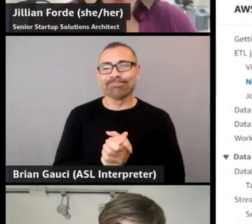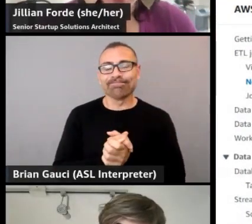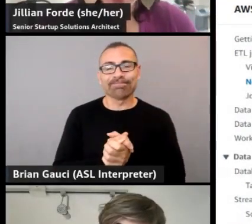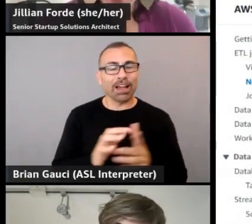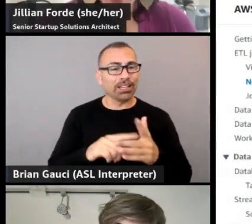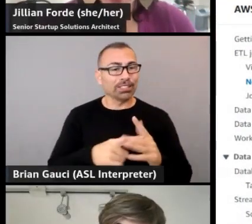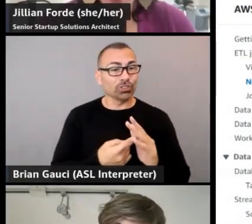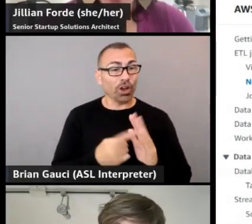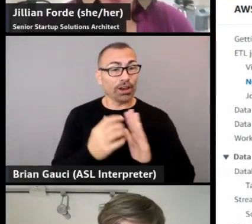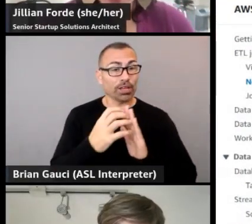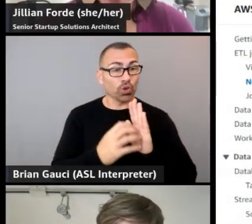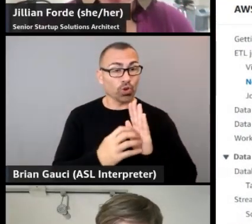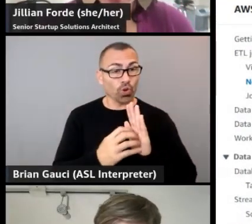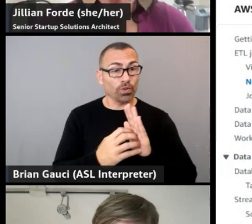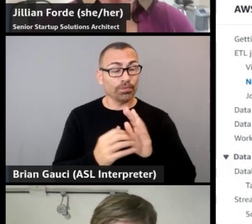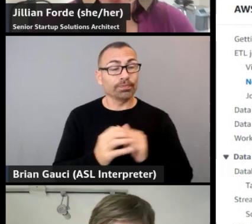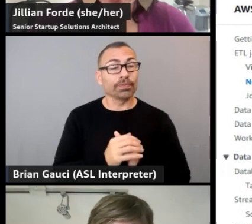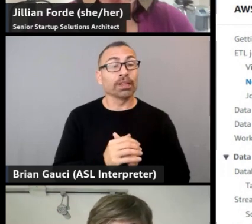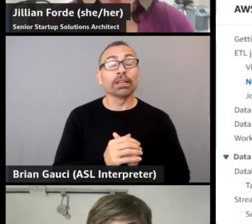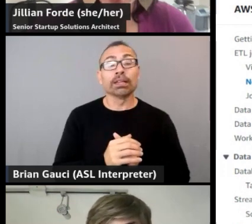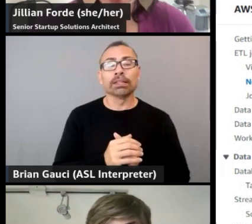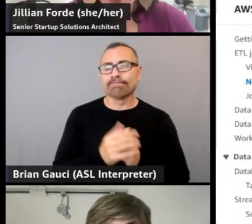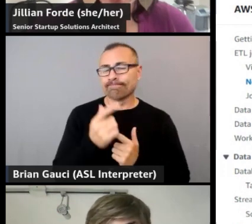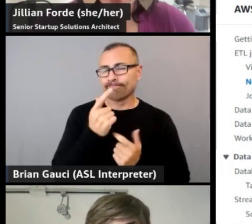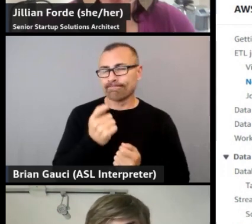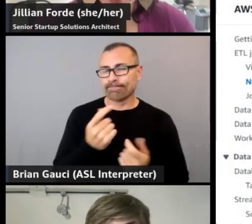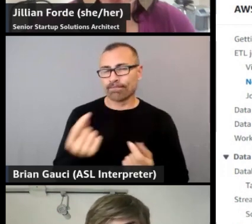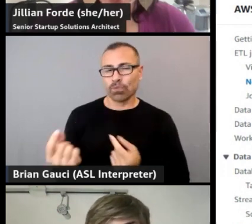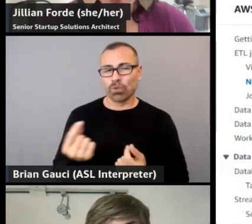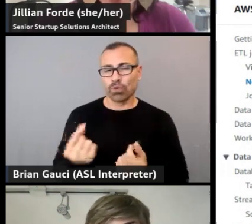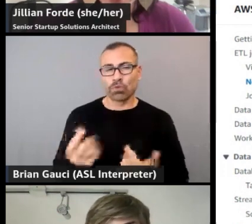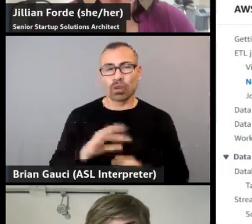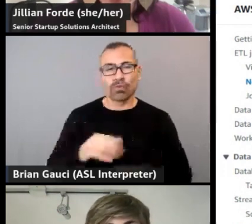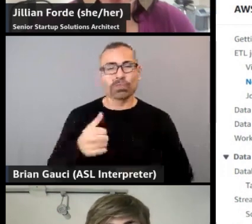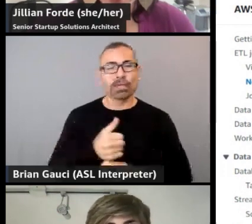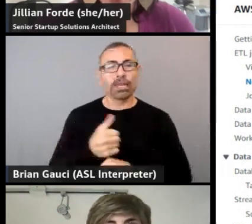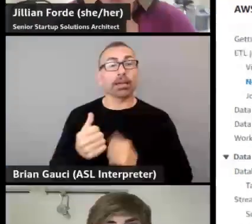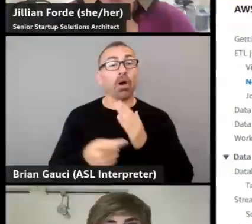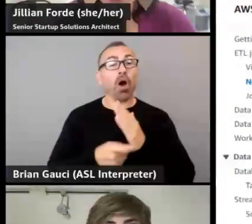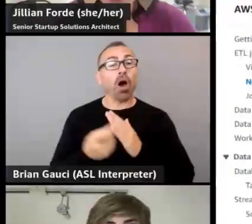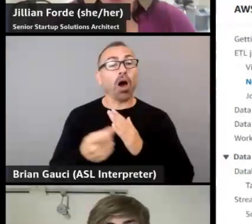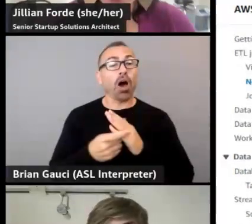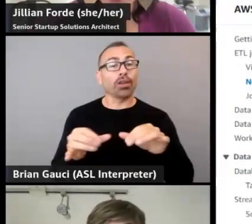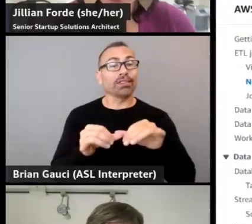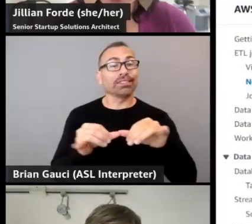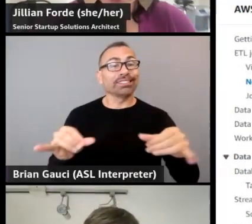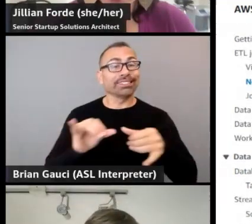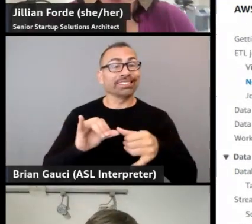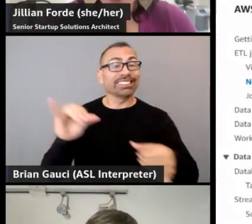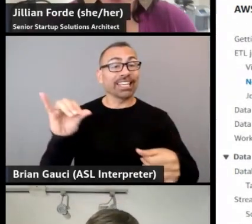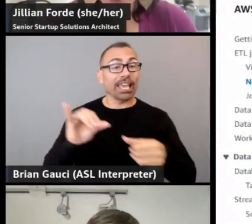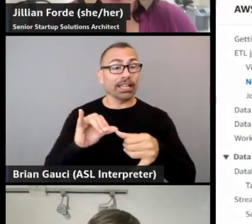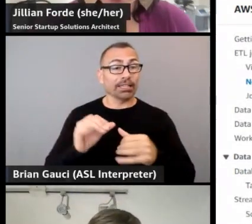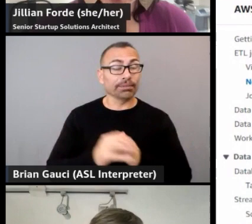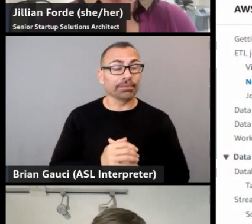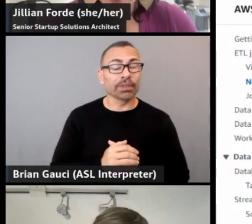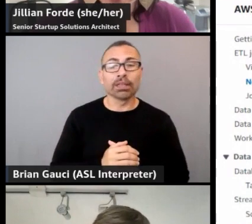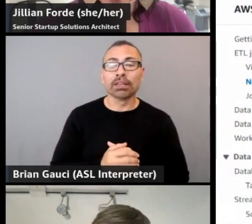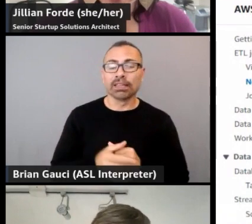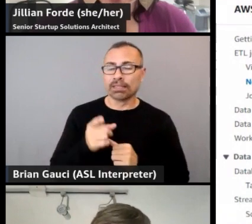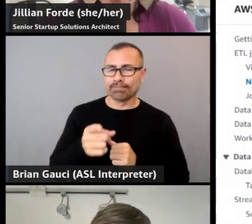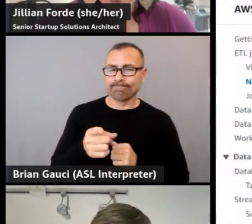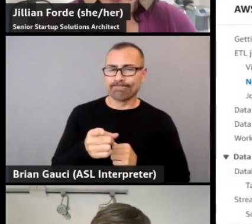code. And interestingly, what I'm doing is I'm actually setting up auto-scaling. Now, auto-scaling is an interesting